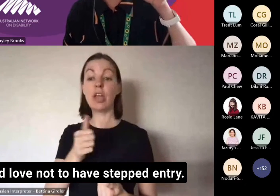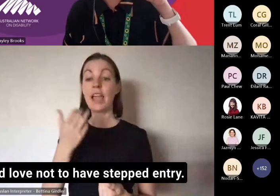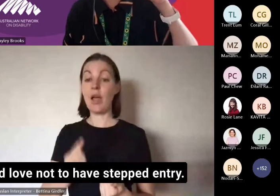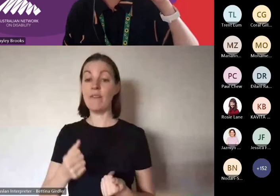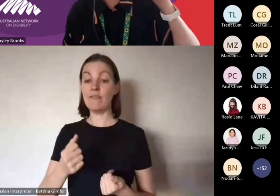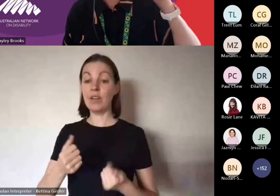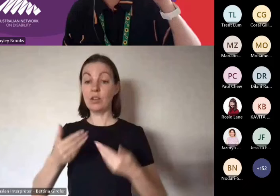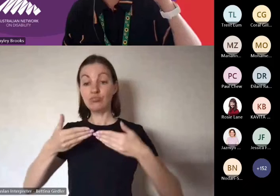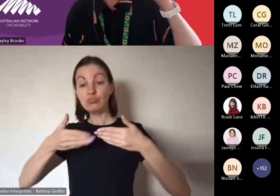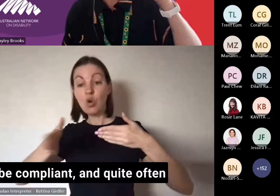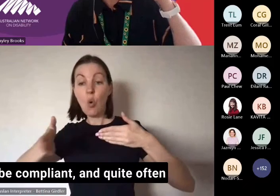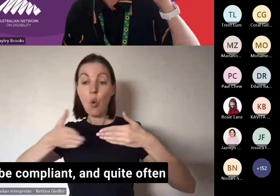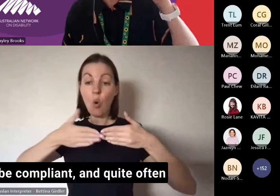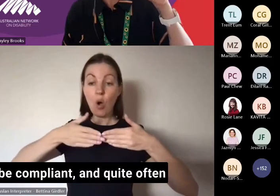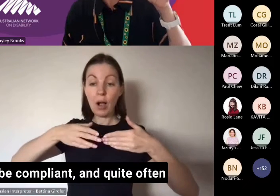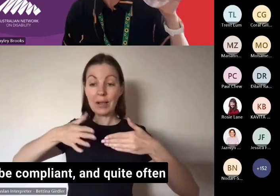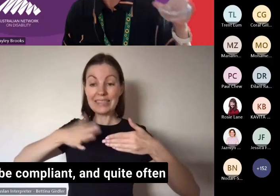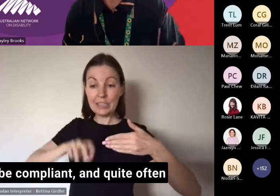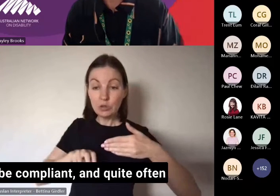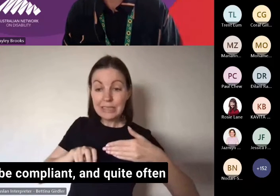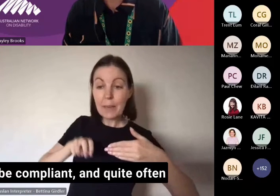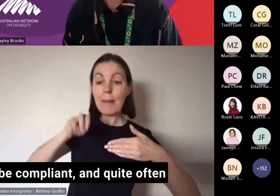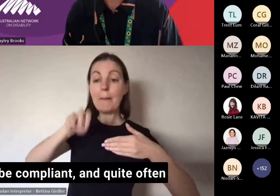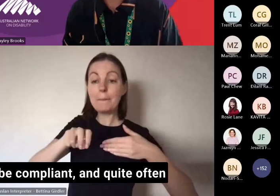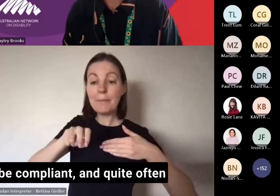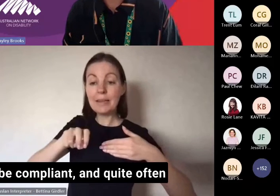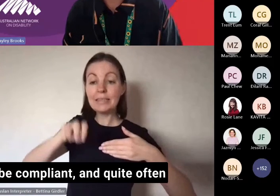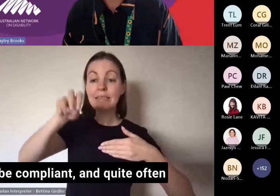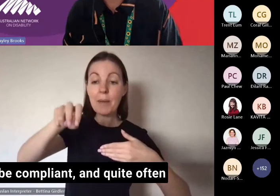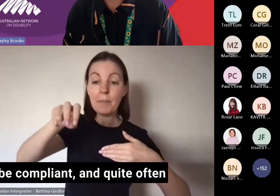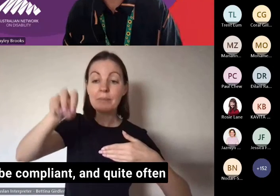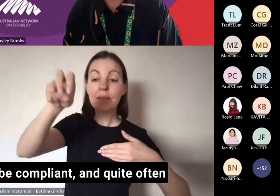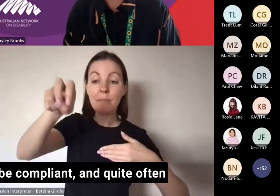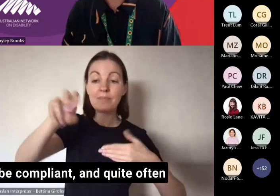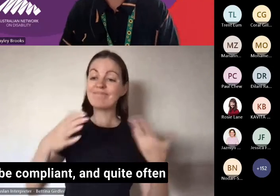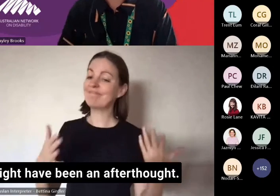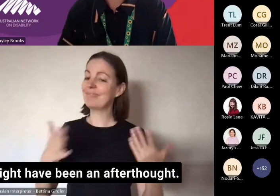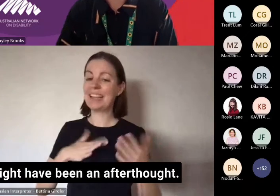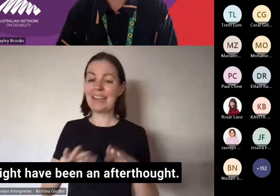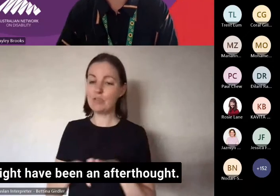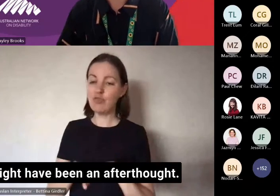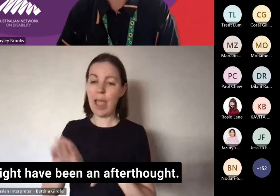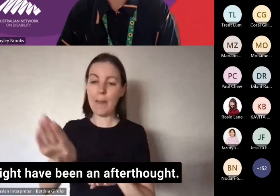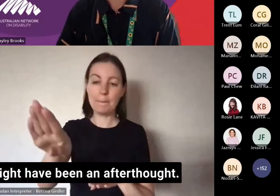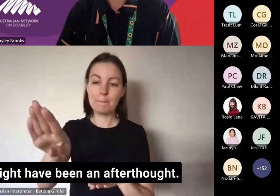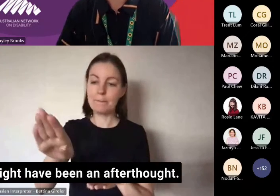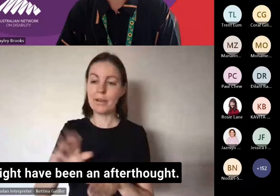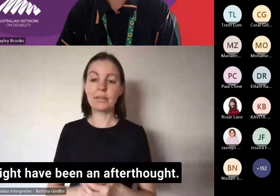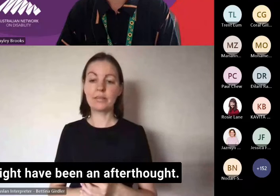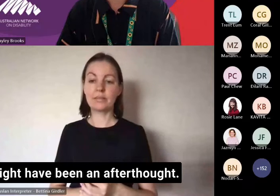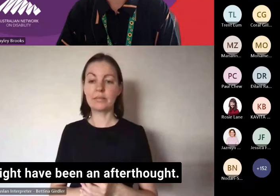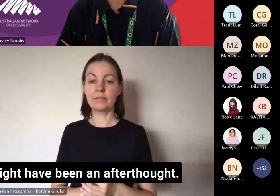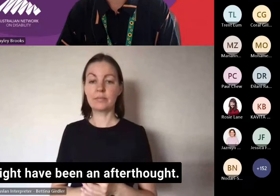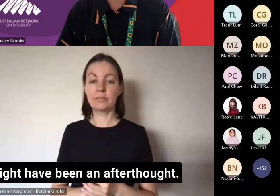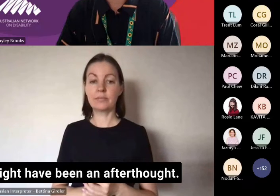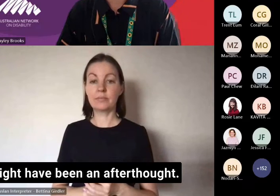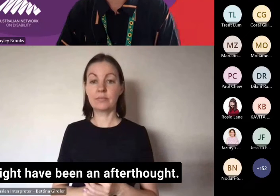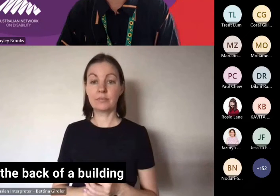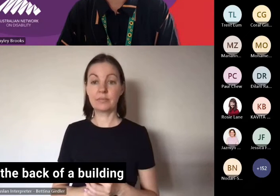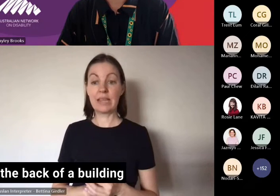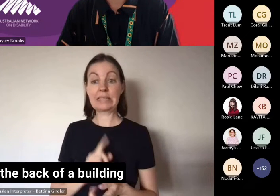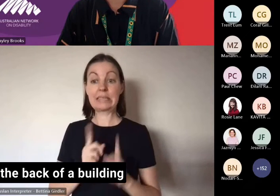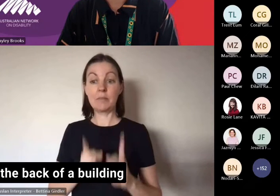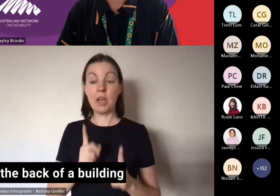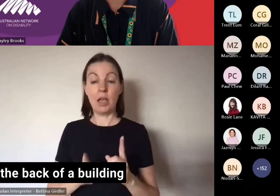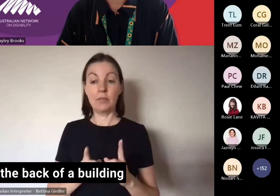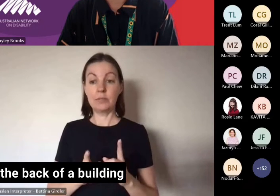entry, you need a ramp to be compliant. And quite often in design, that ramp might have been an afterthought.